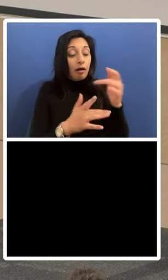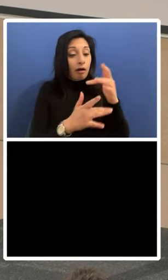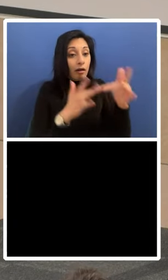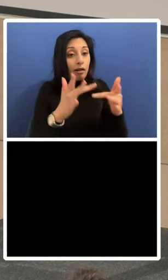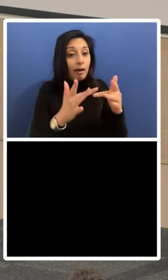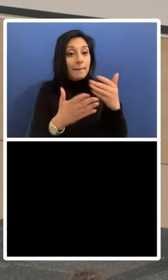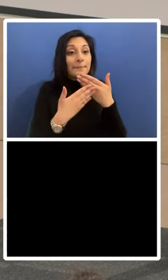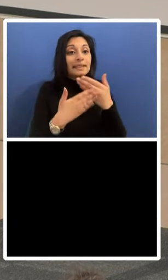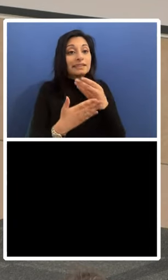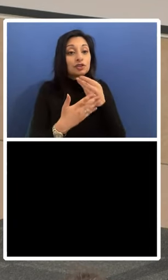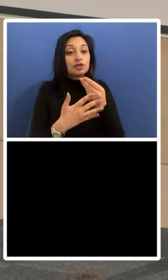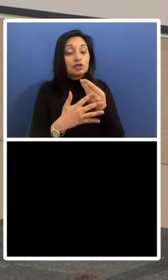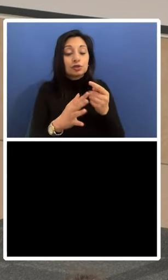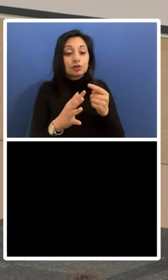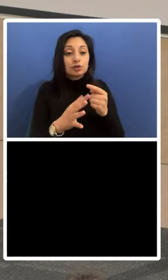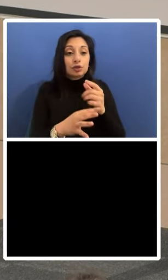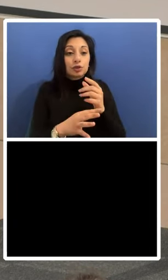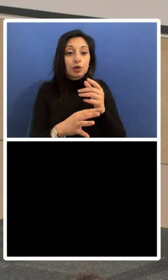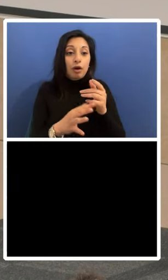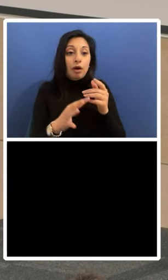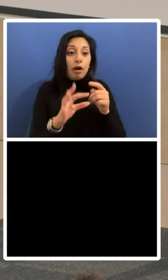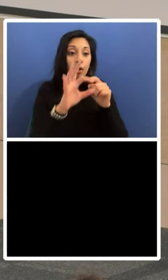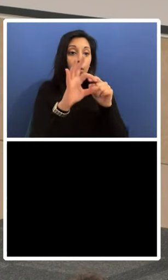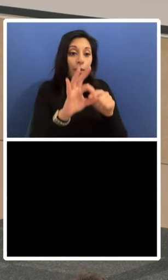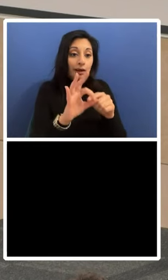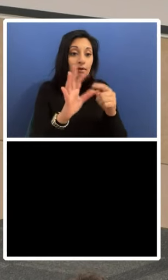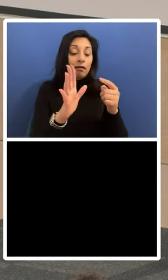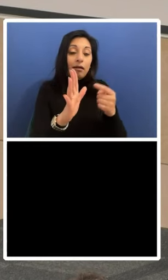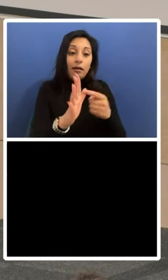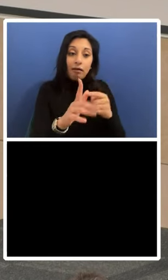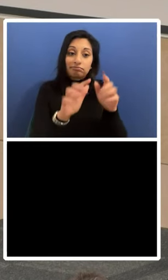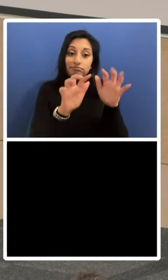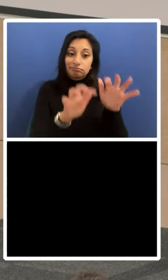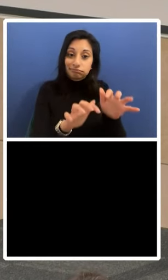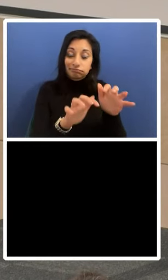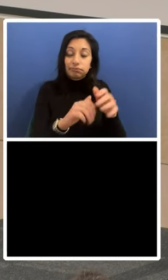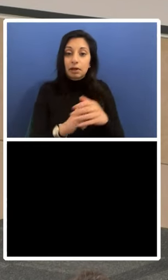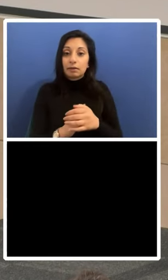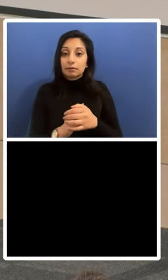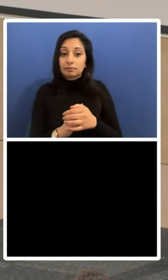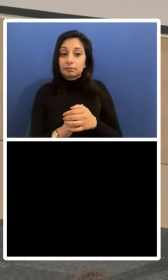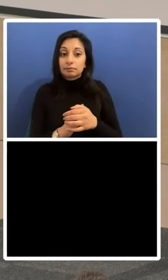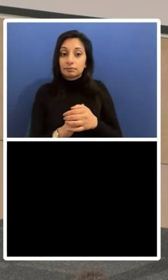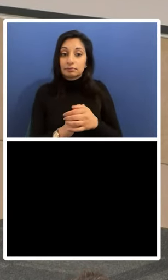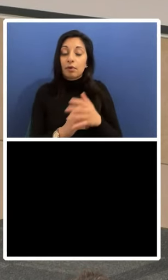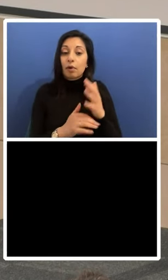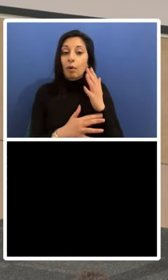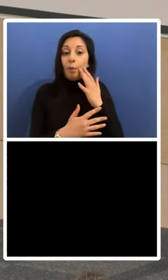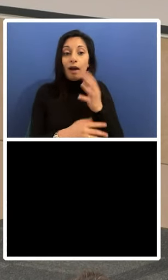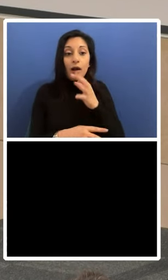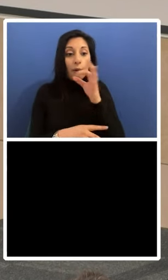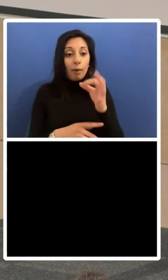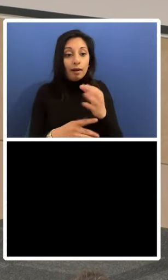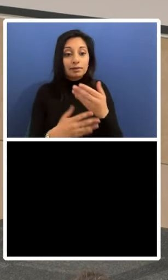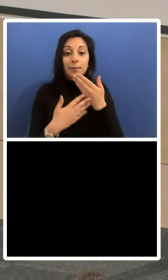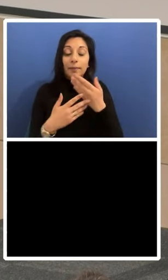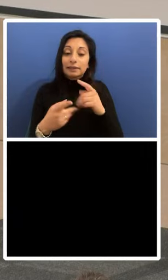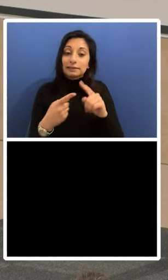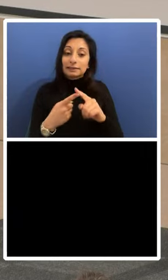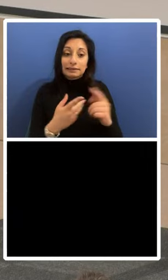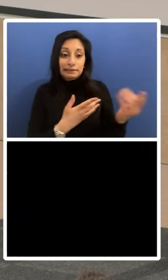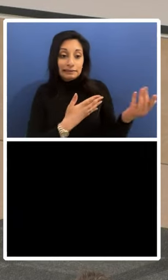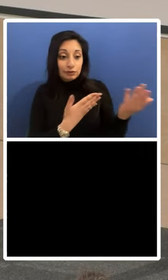questions. If you're in the room, think about the questions. When you introduce yourself, please say a little bit about who you are and where you're from, where your affiliation